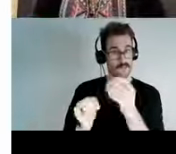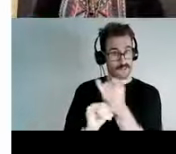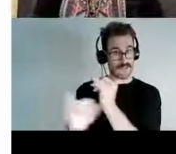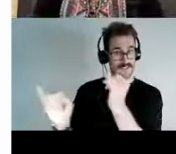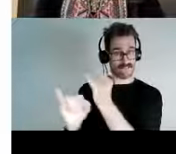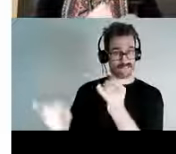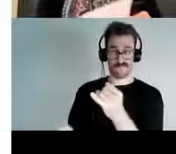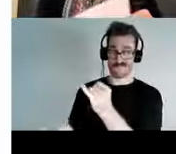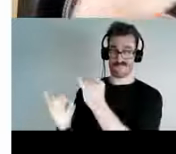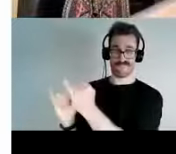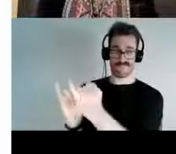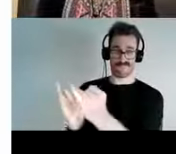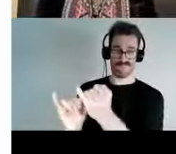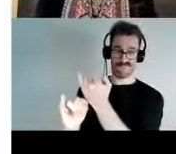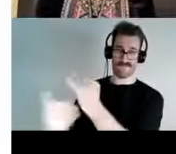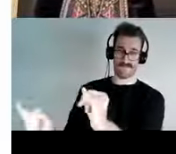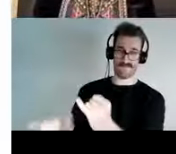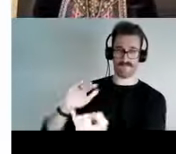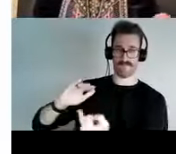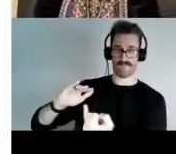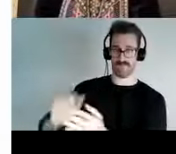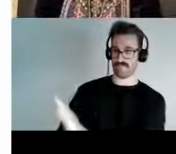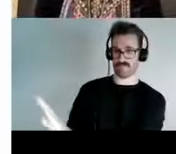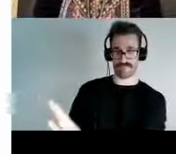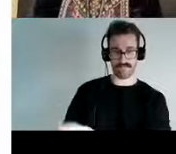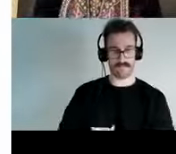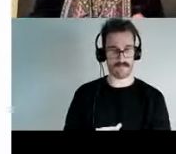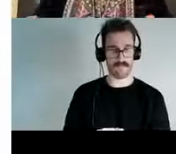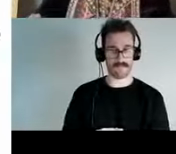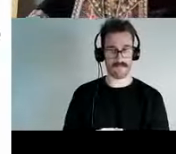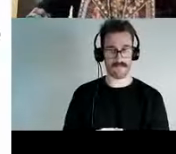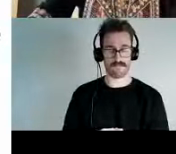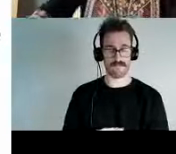in evidence on a convention effectiveness. Next slide.